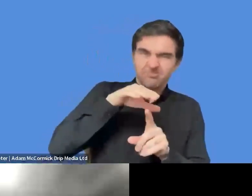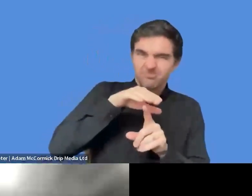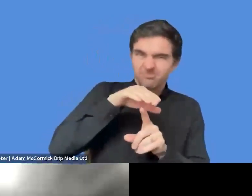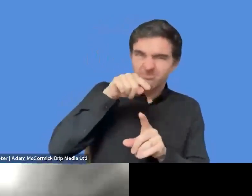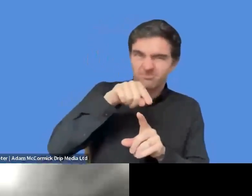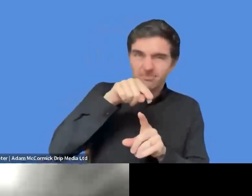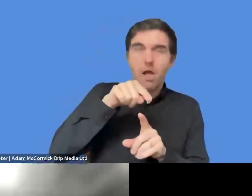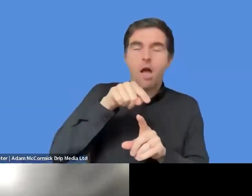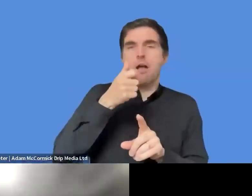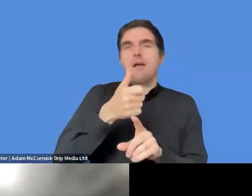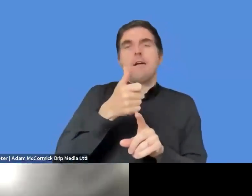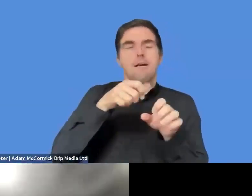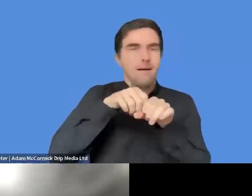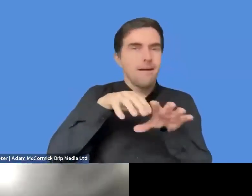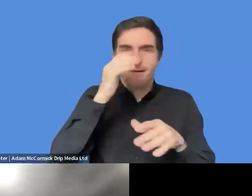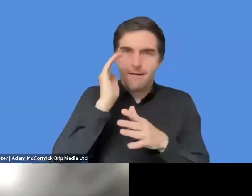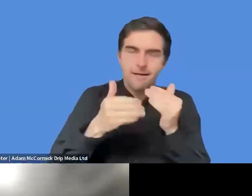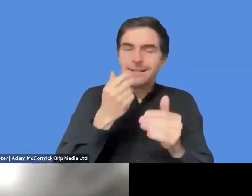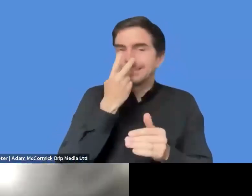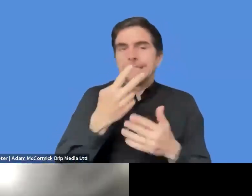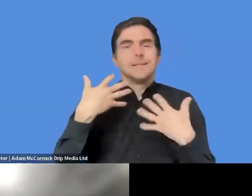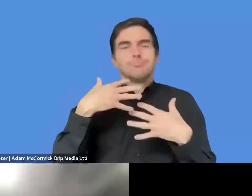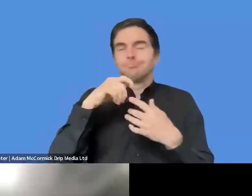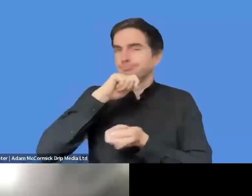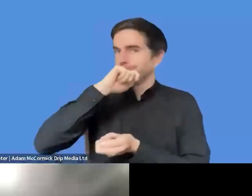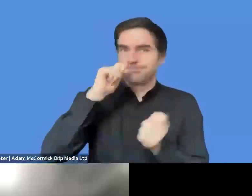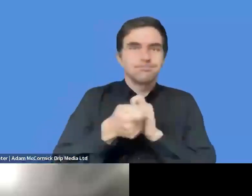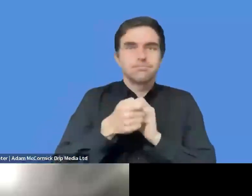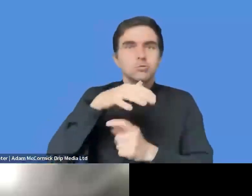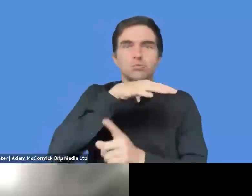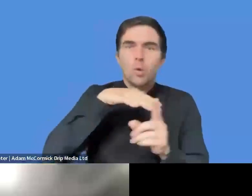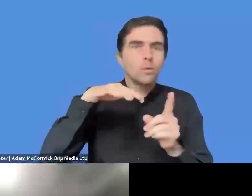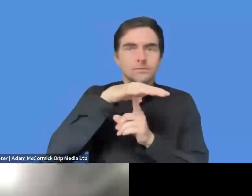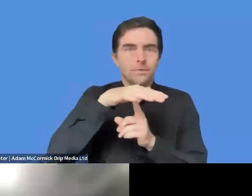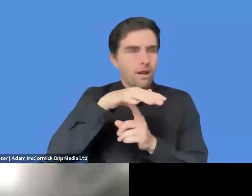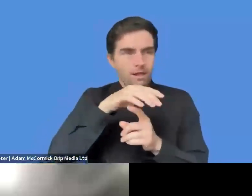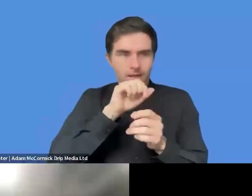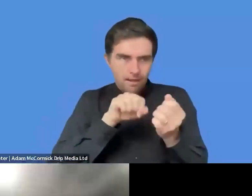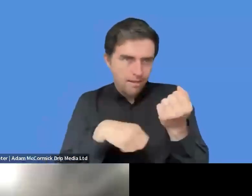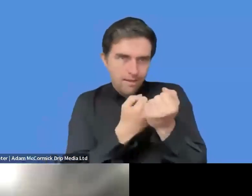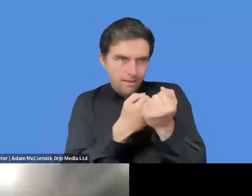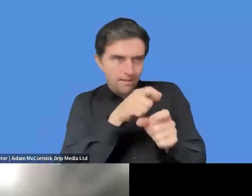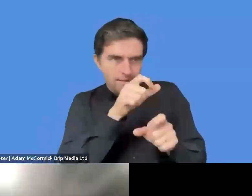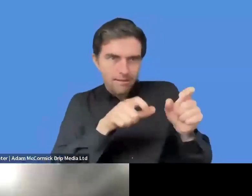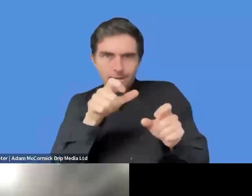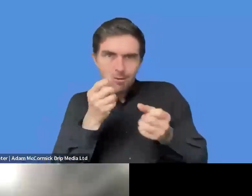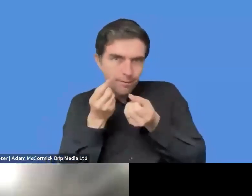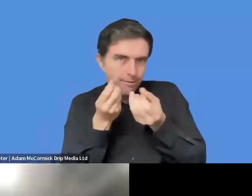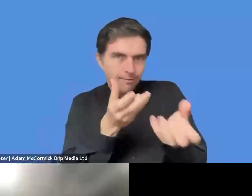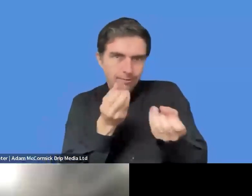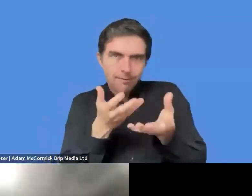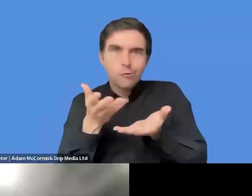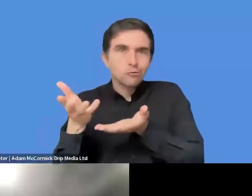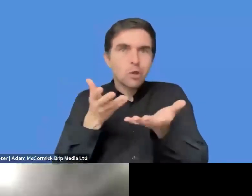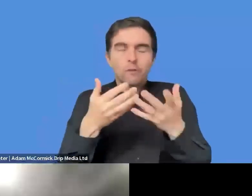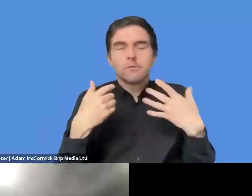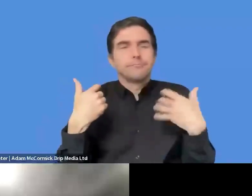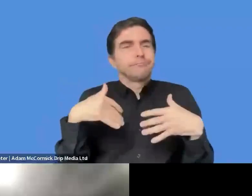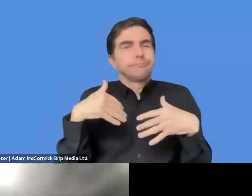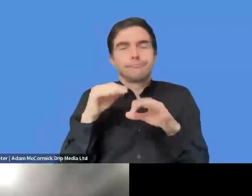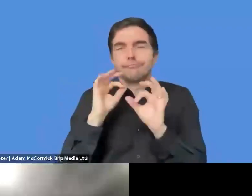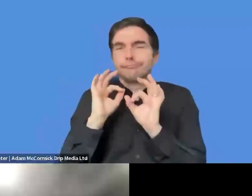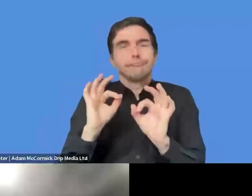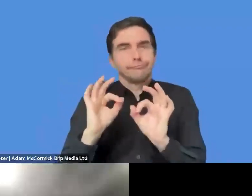of transform on social protection service delivery was significant, ranging from